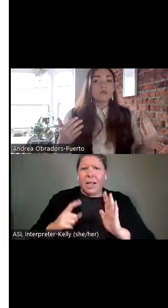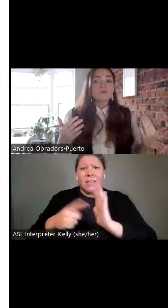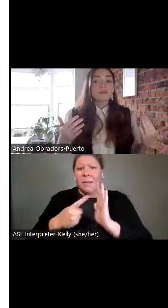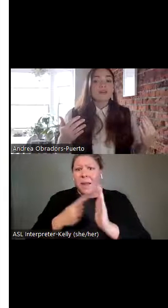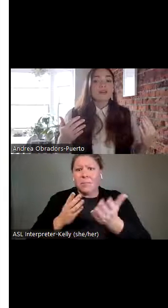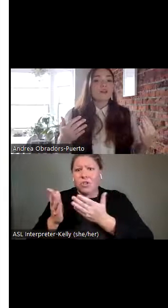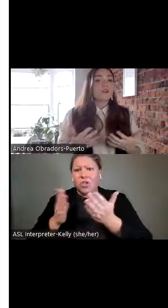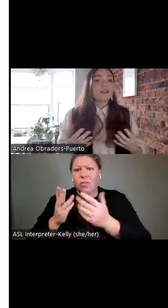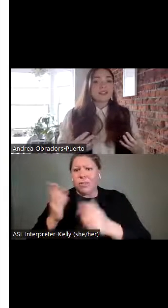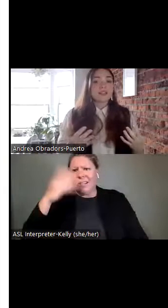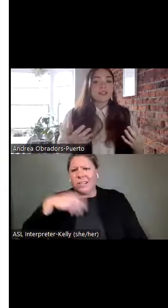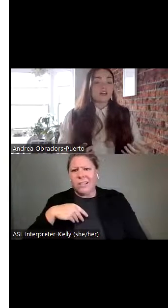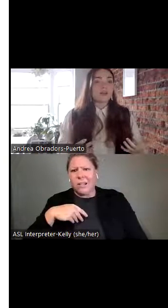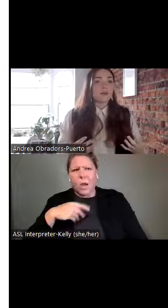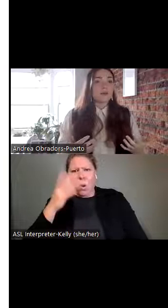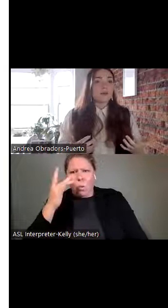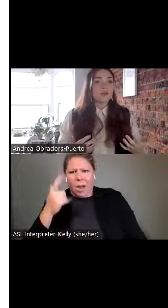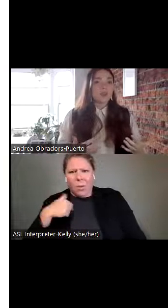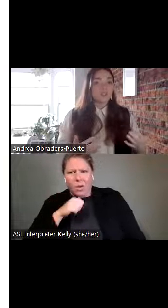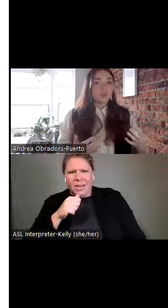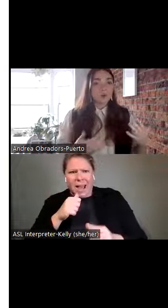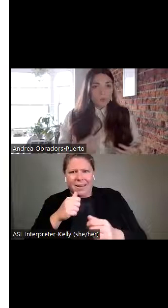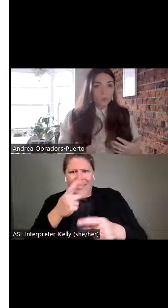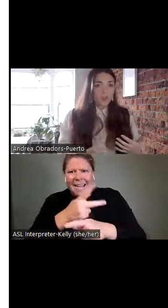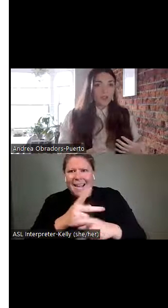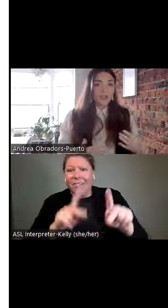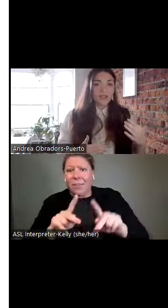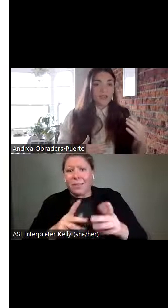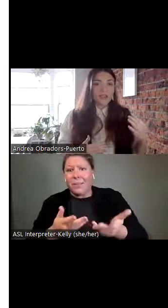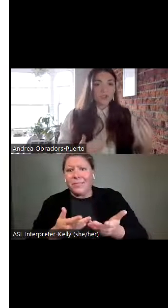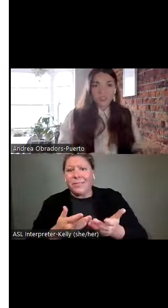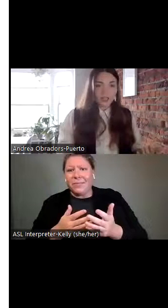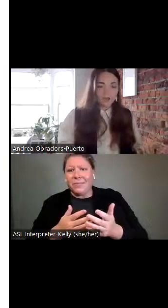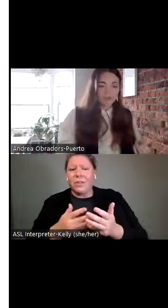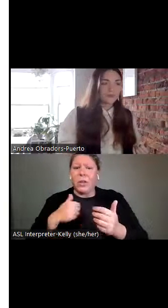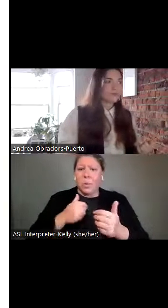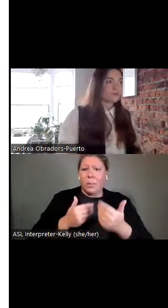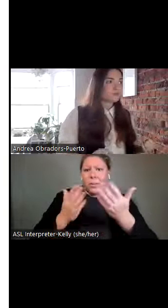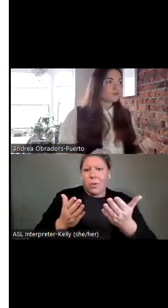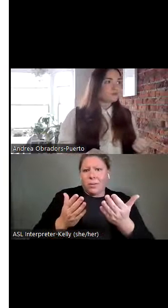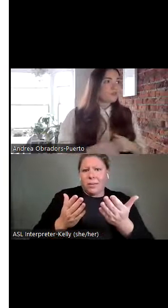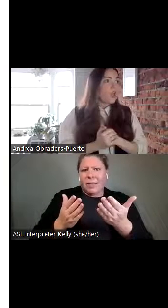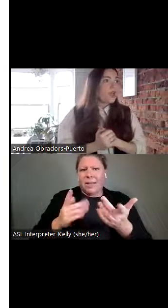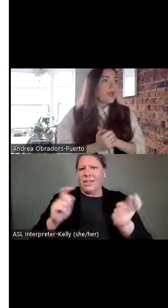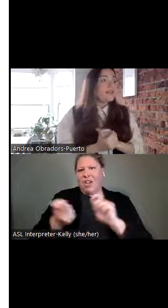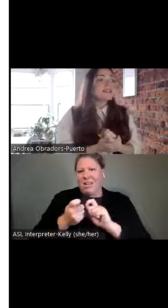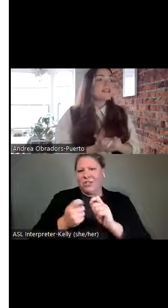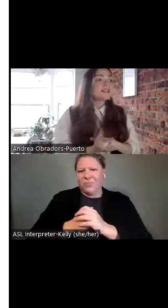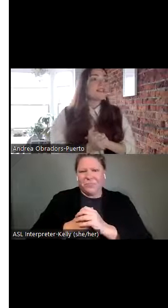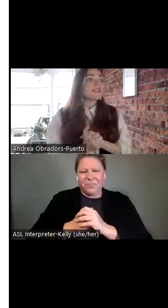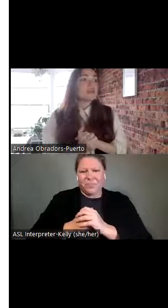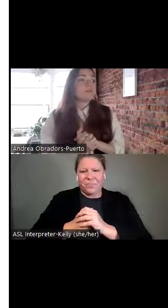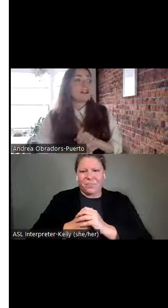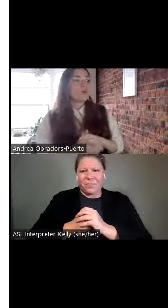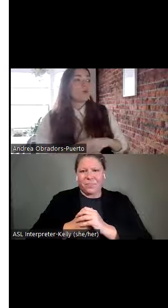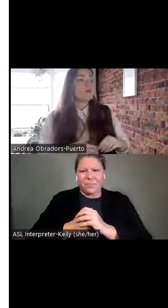invisible and nobody's taking care of them. So what we're proposing is to change that. And this is the